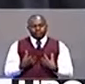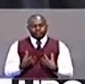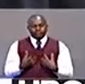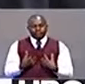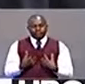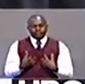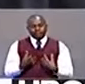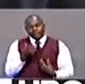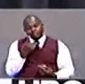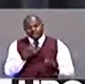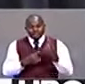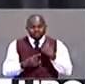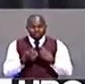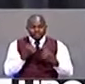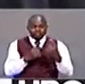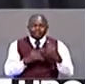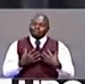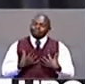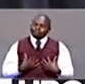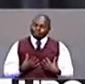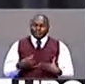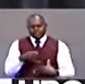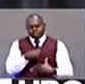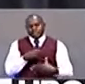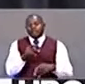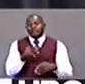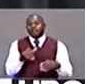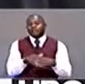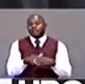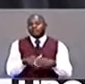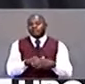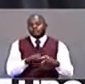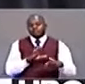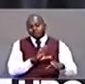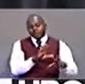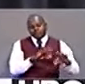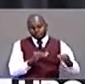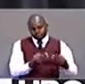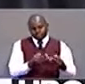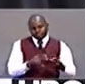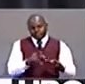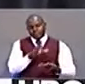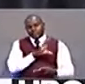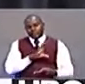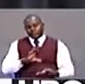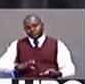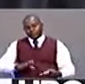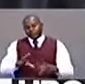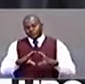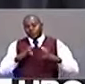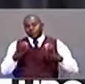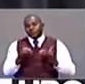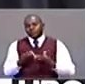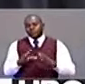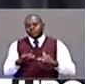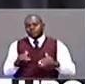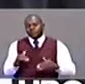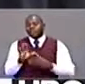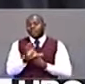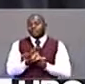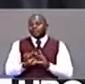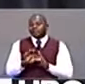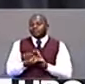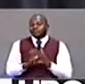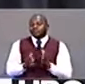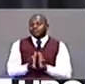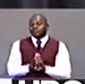flood, tears, and emotion among its members of his family, the Christian community, and the country